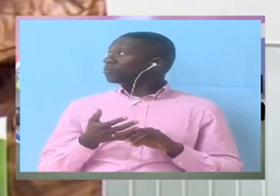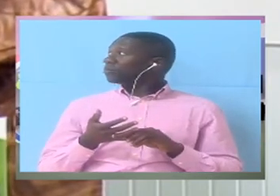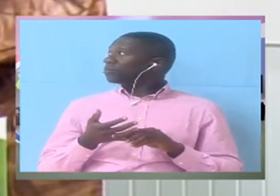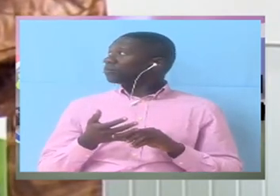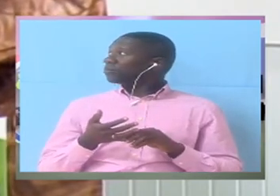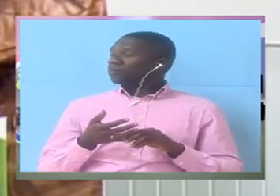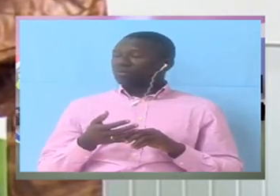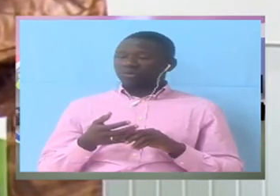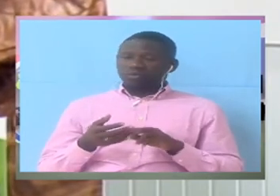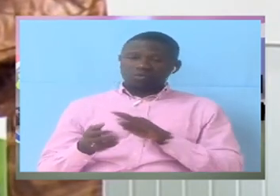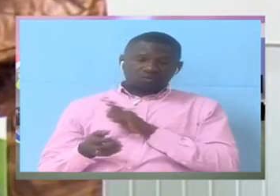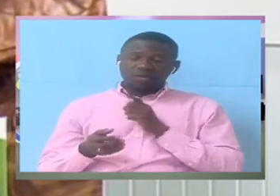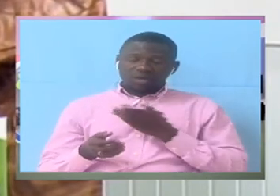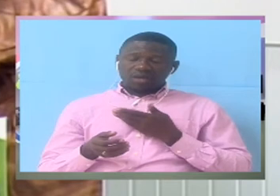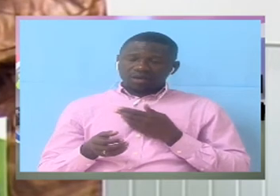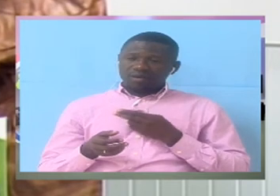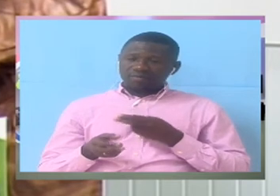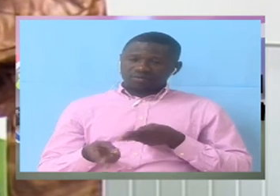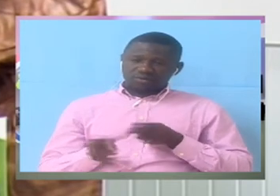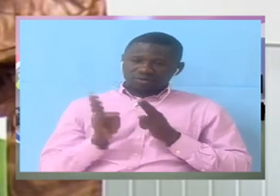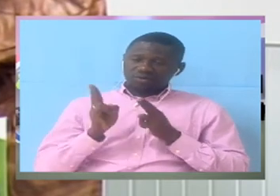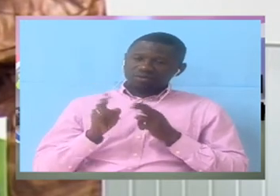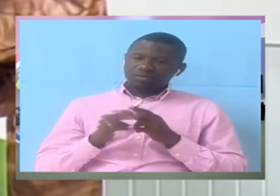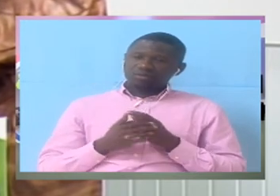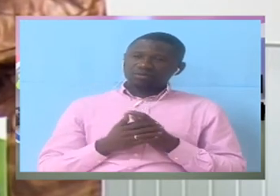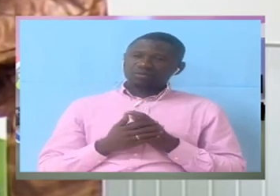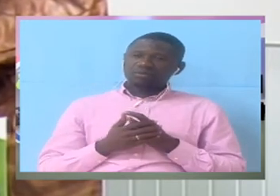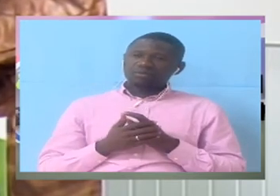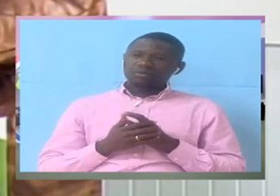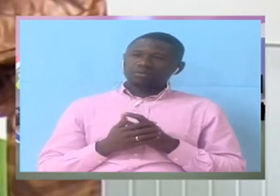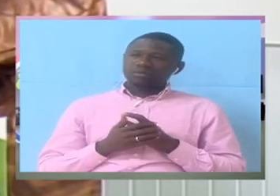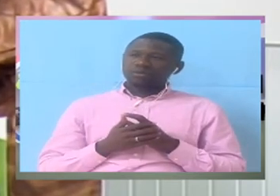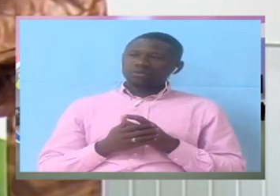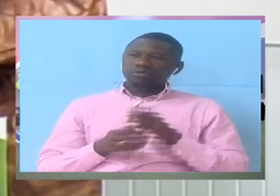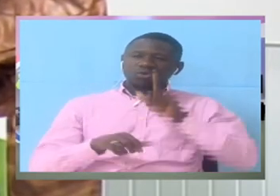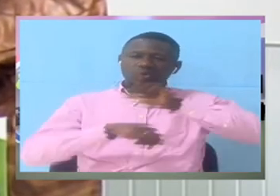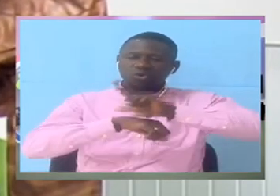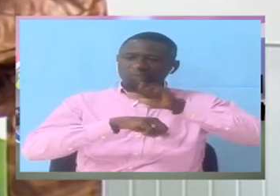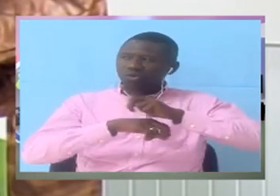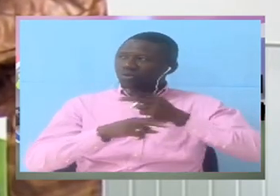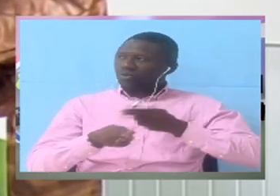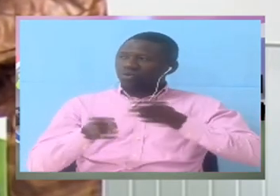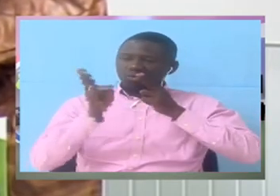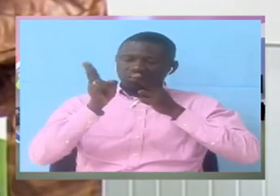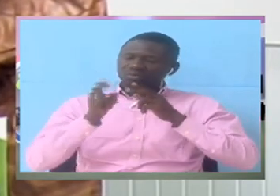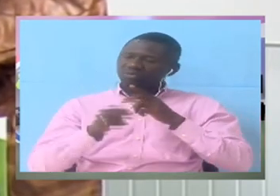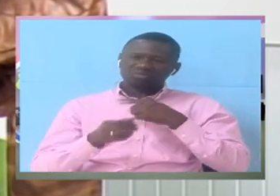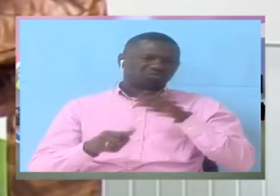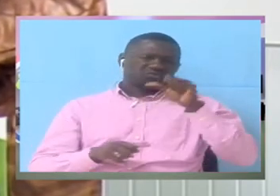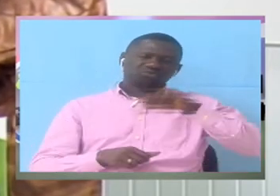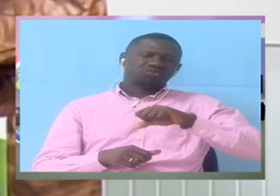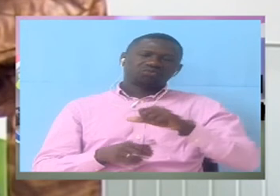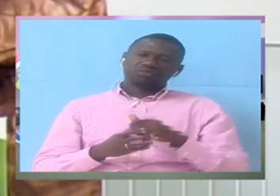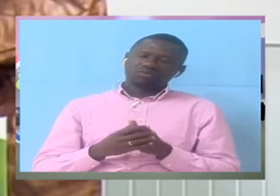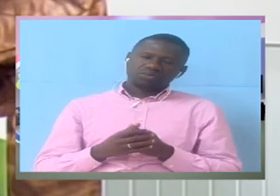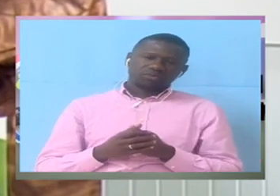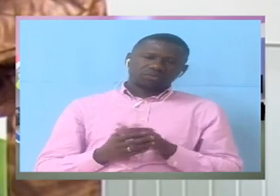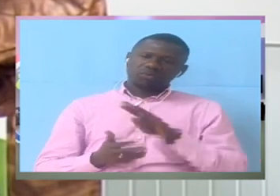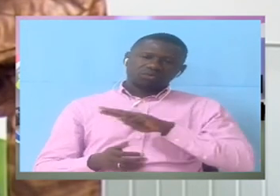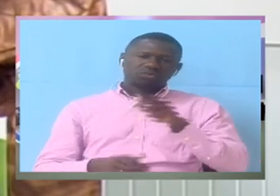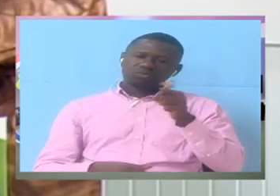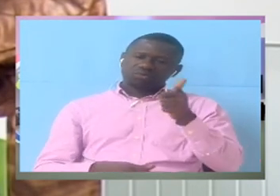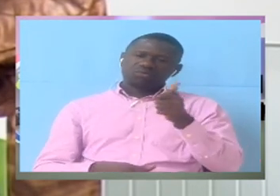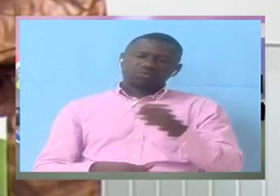bembulle. Yes, we had guns. But there were guns manufactured by our